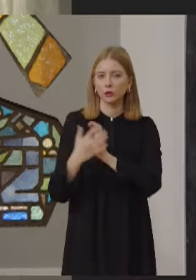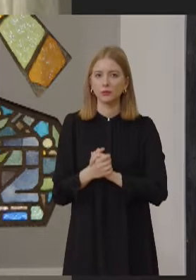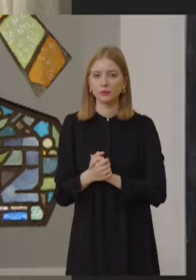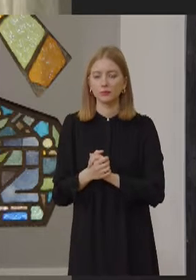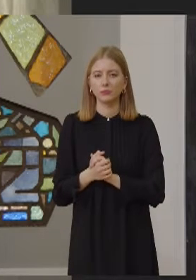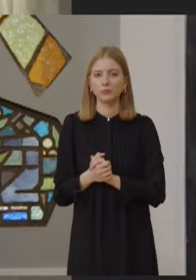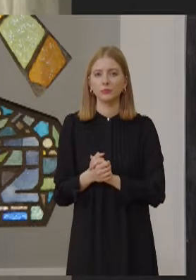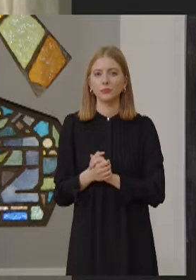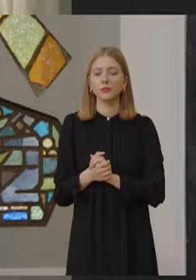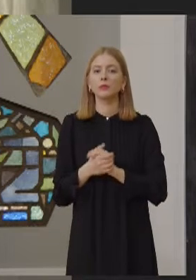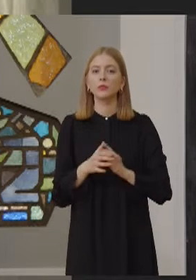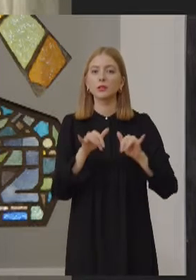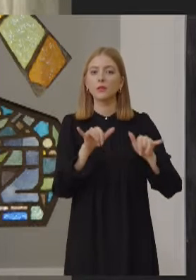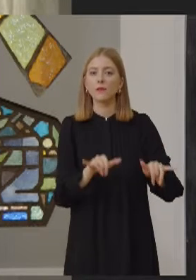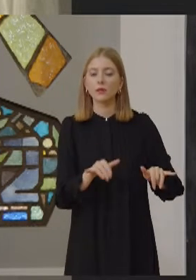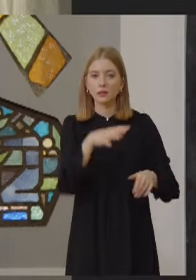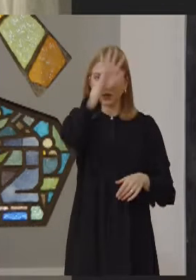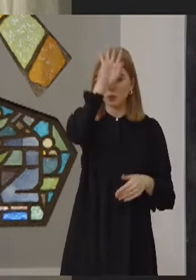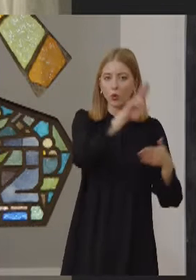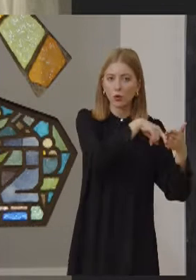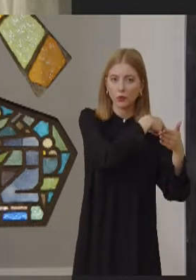civilizations, because